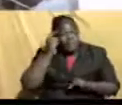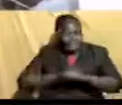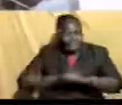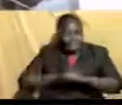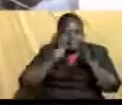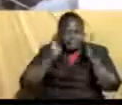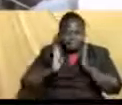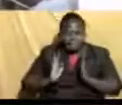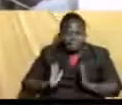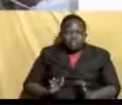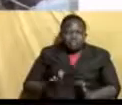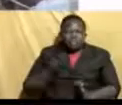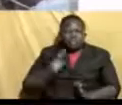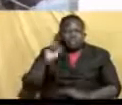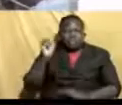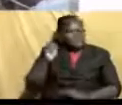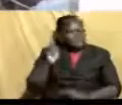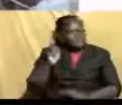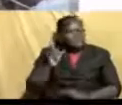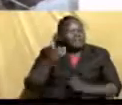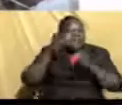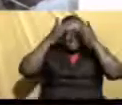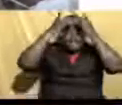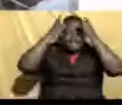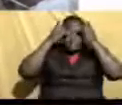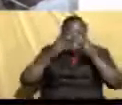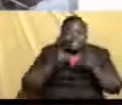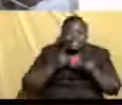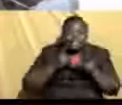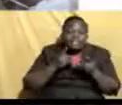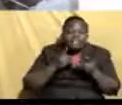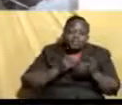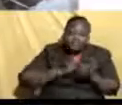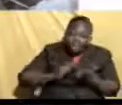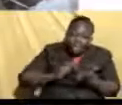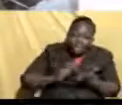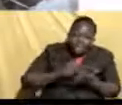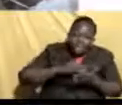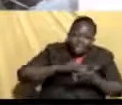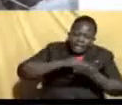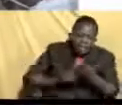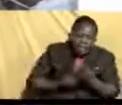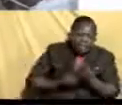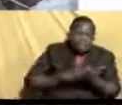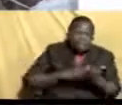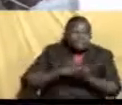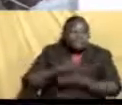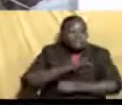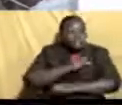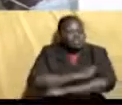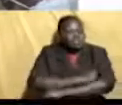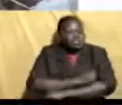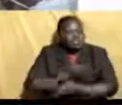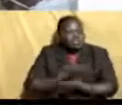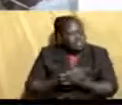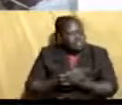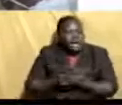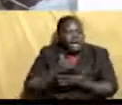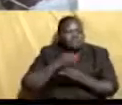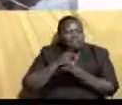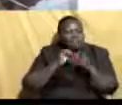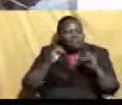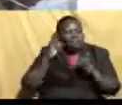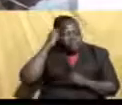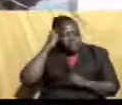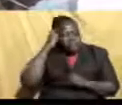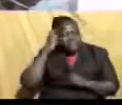person of the president decides to write a check to pay school fees for their daughter or son, there is no doubt whether they are doing it